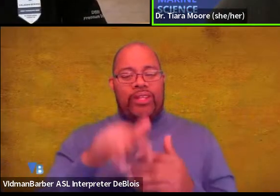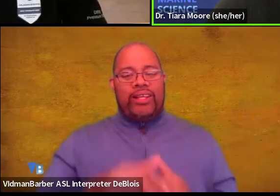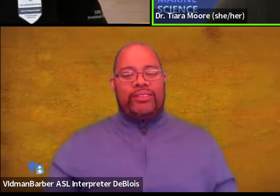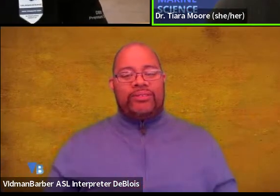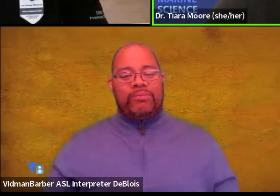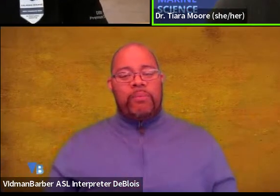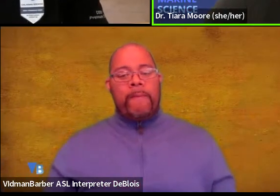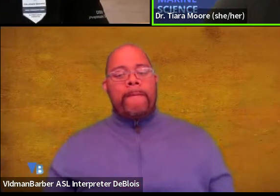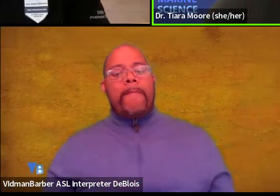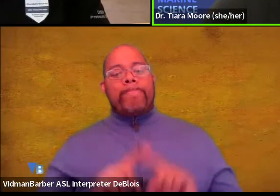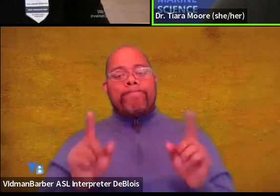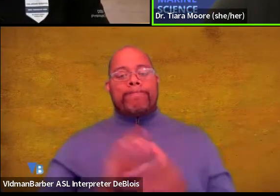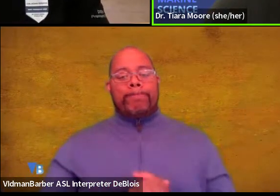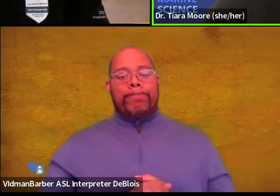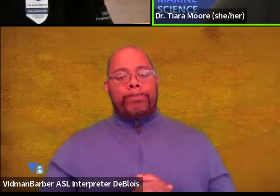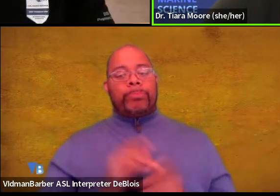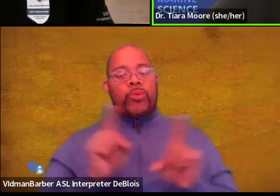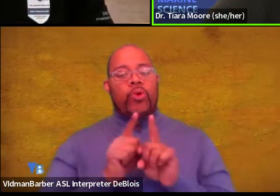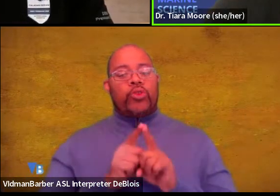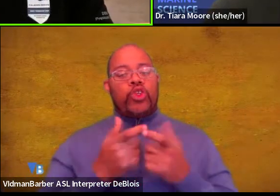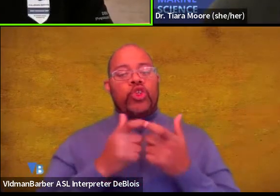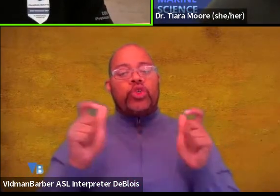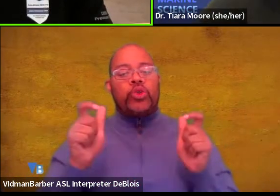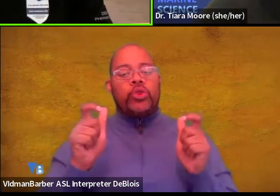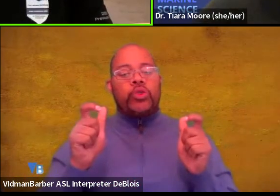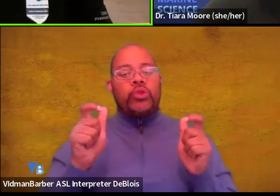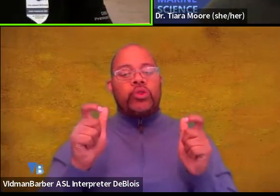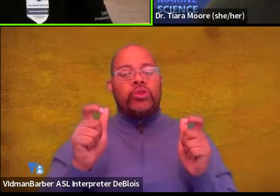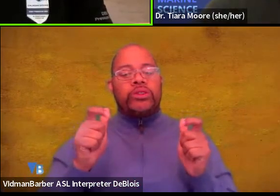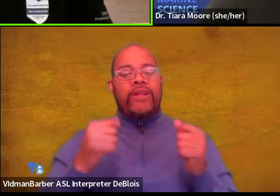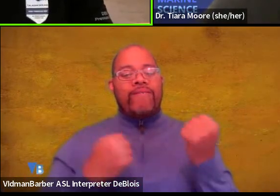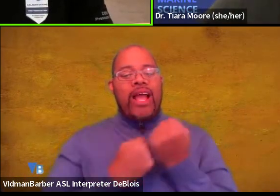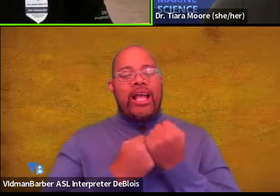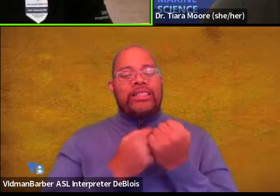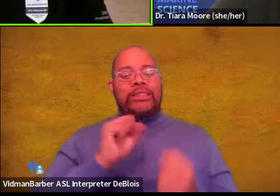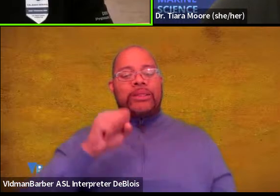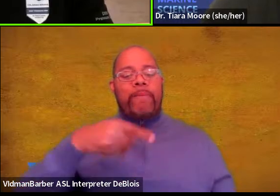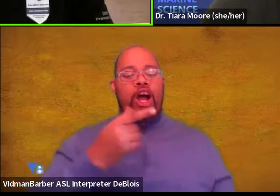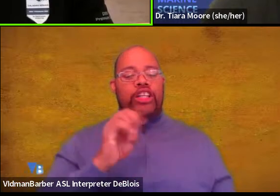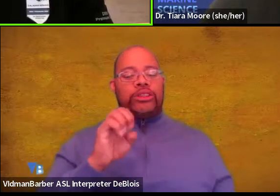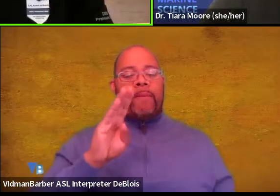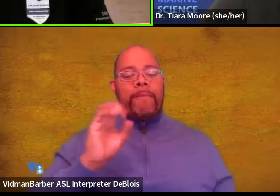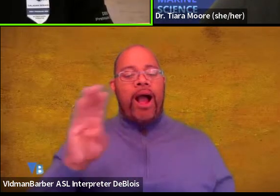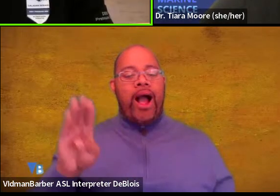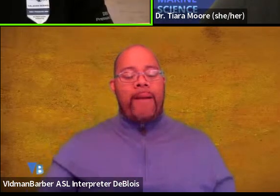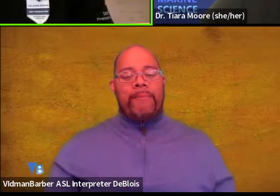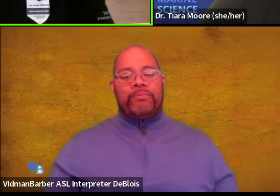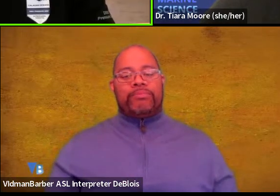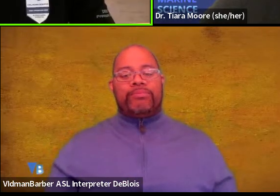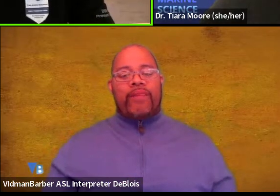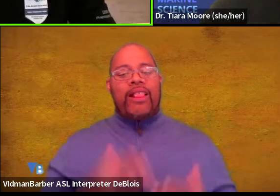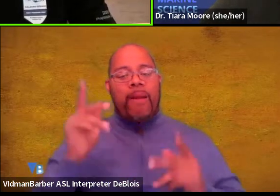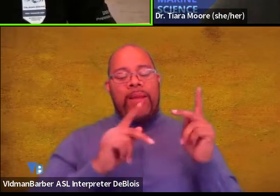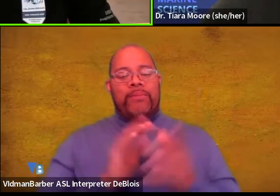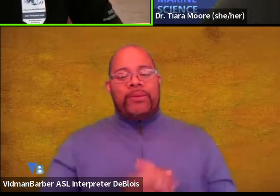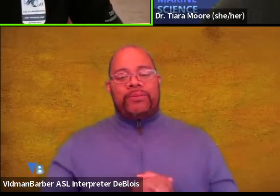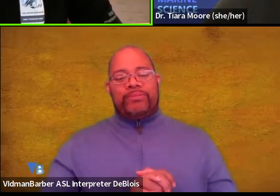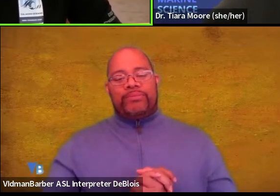Mm-hmm. But I'm also a huge fan of SpongeBob. So a lot of